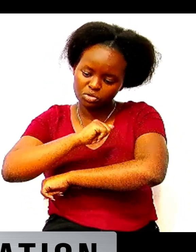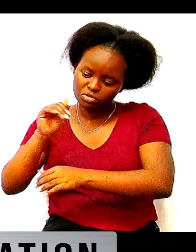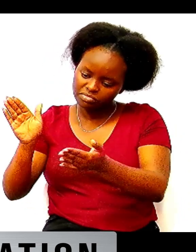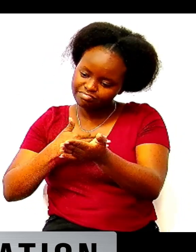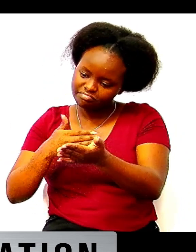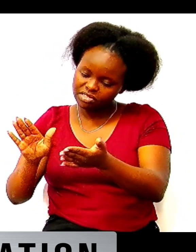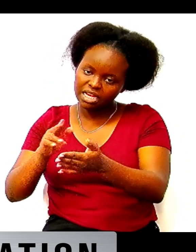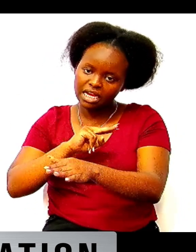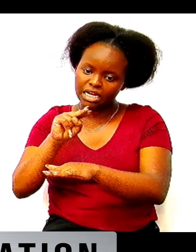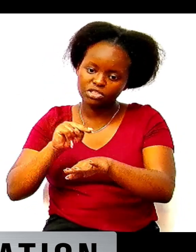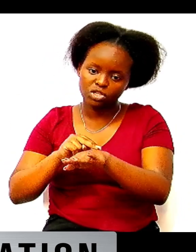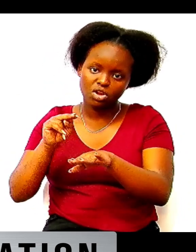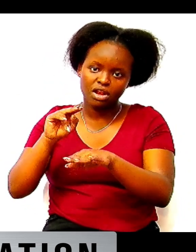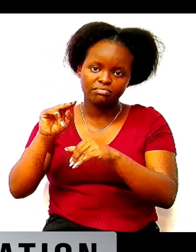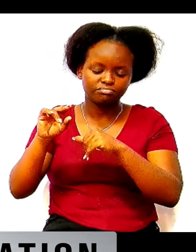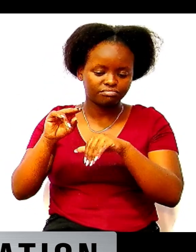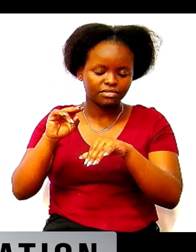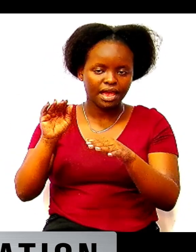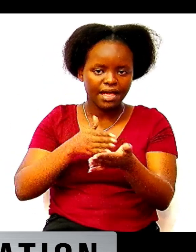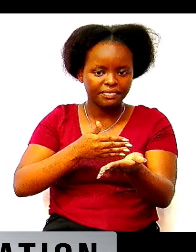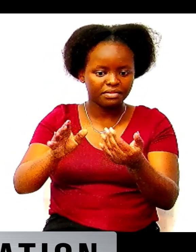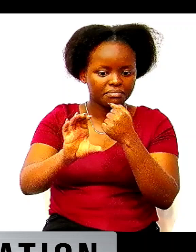Kenya and the East African national